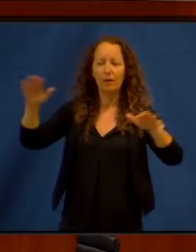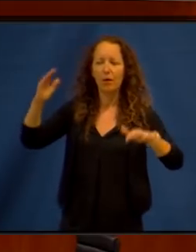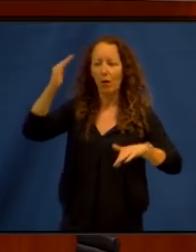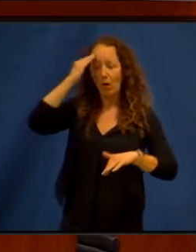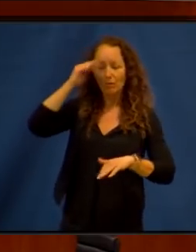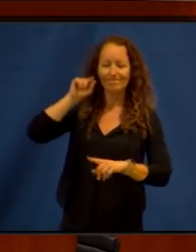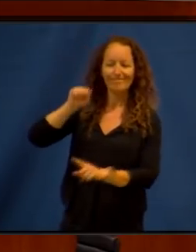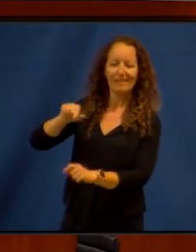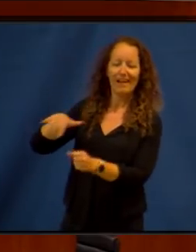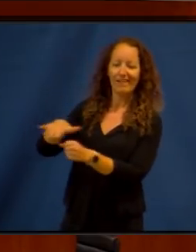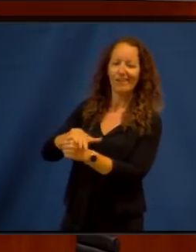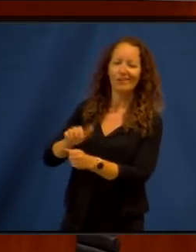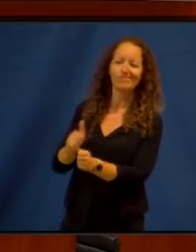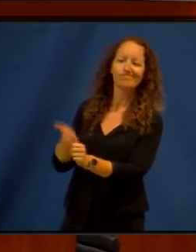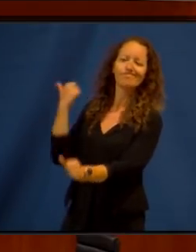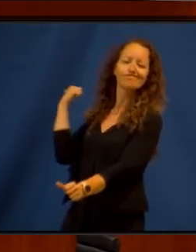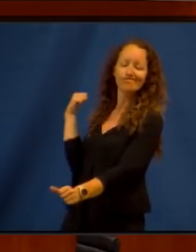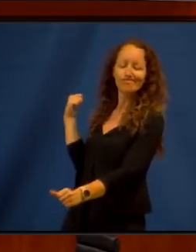avoid?